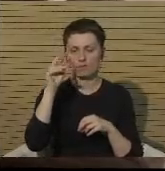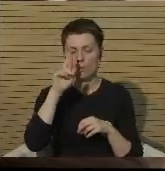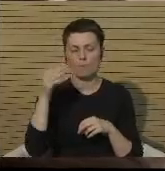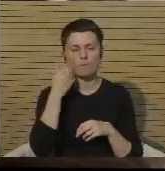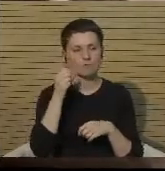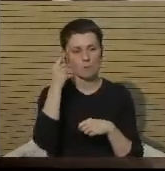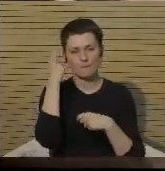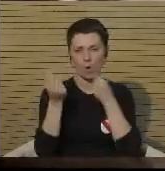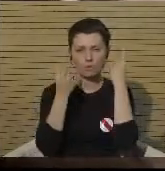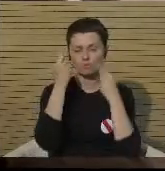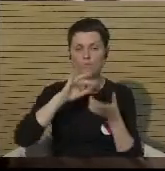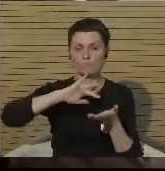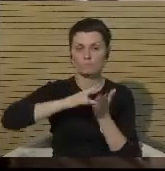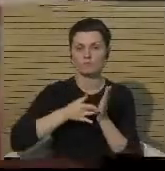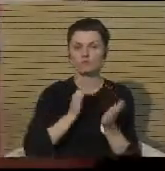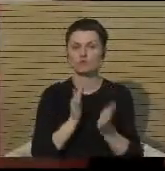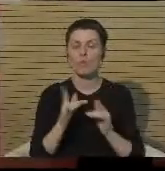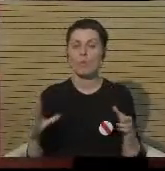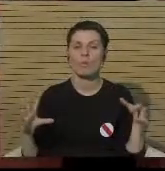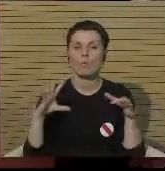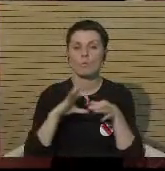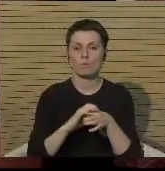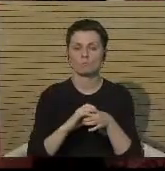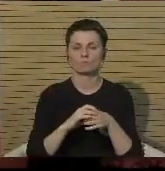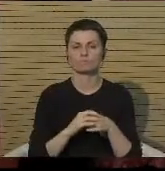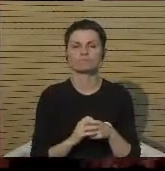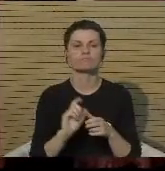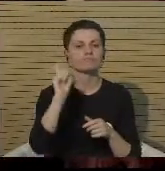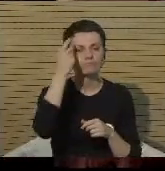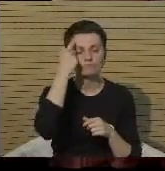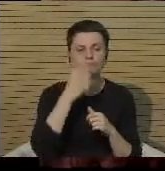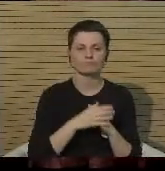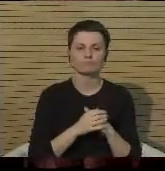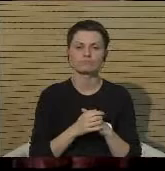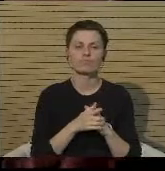of Lublin started. This was a group, Reflektor.